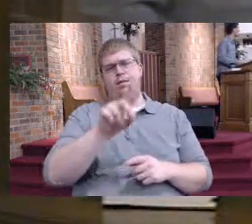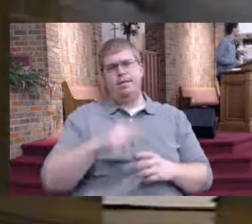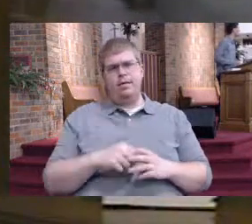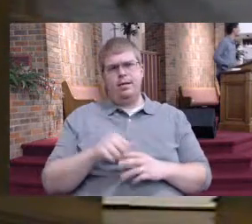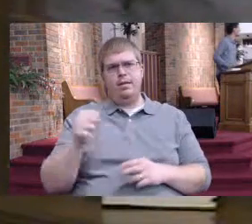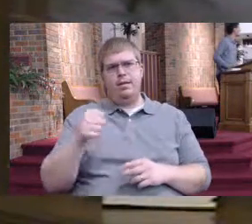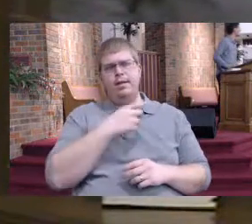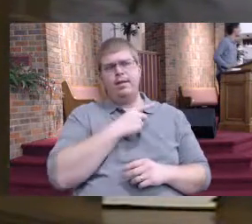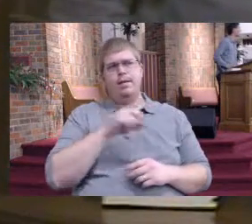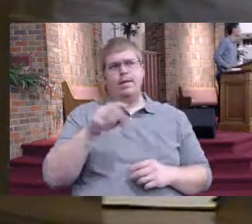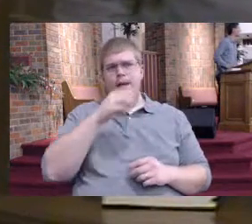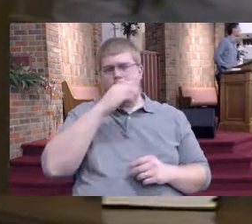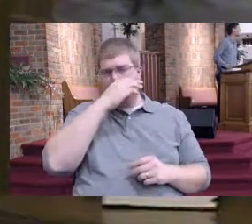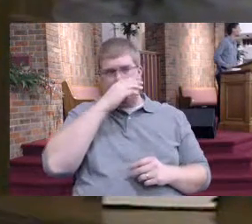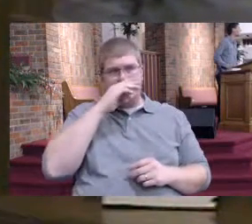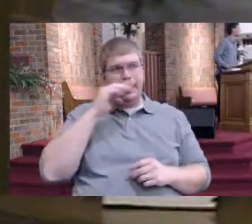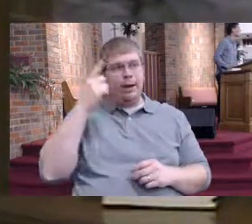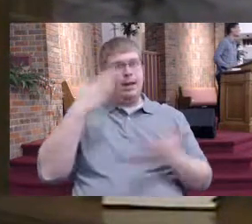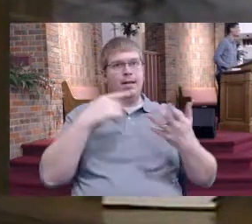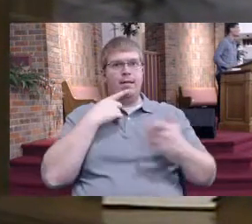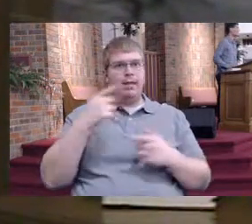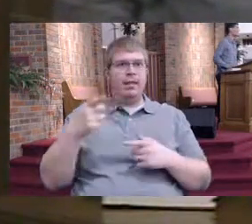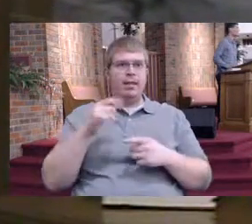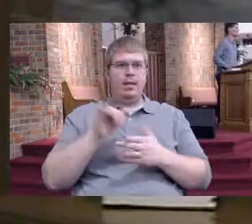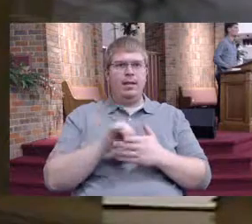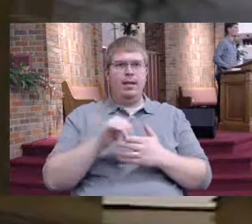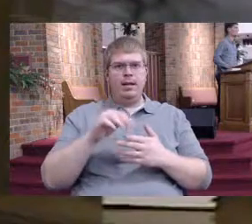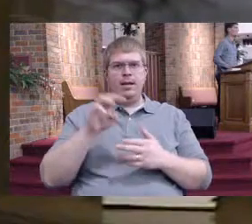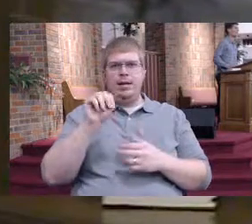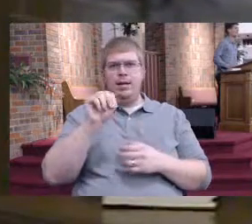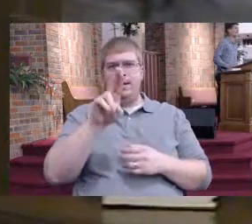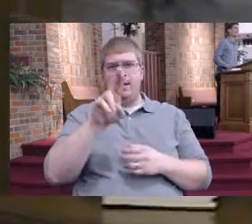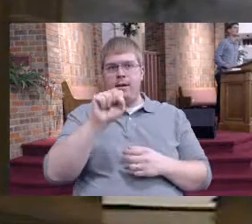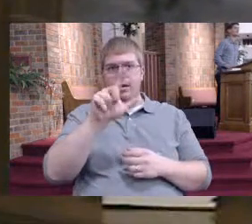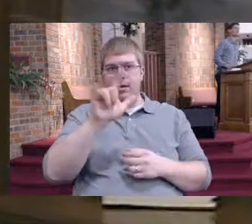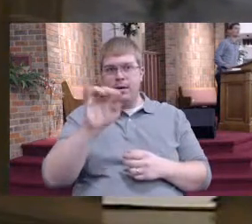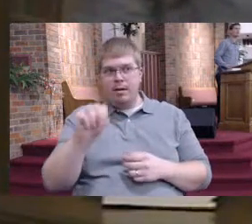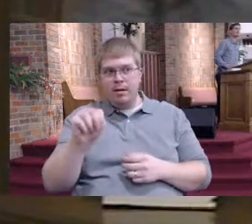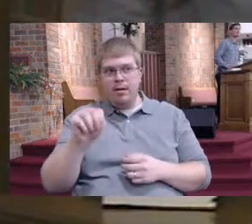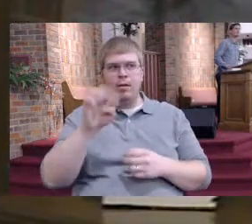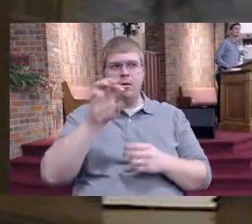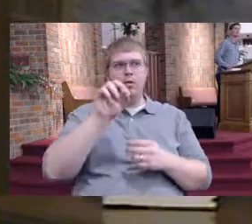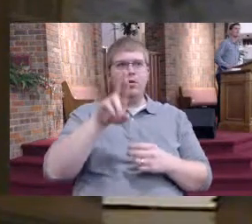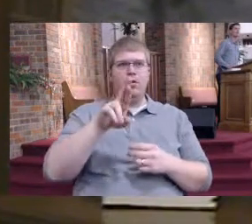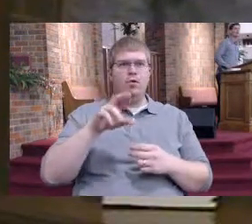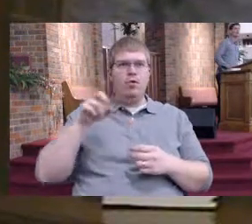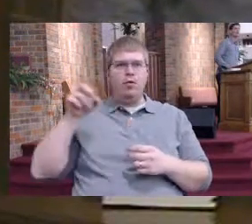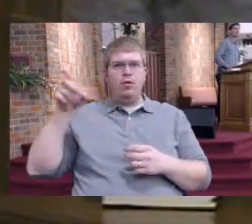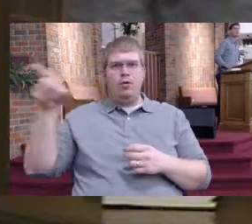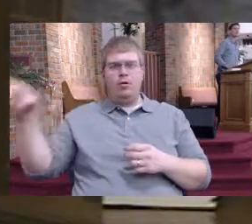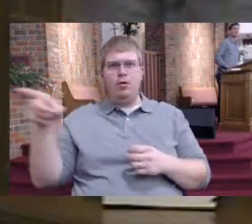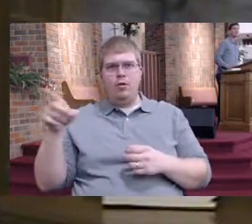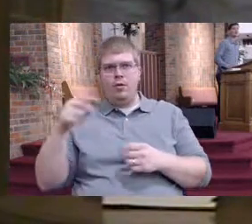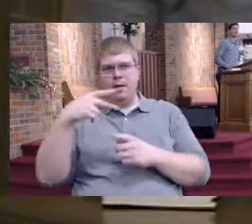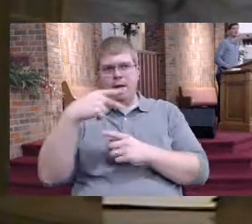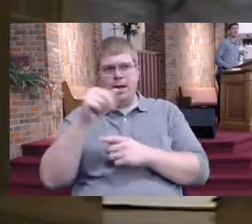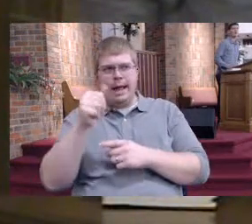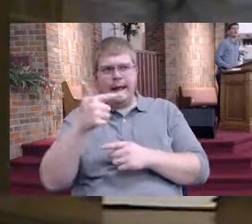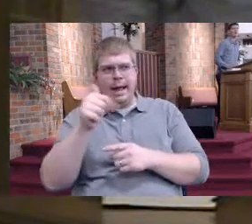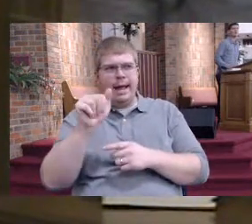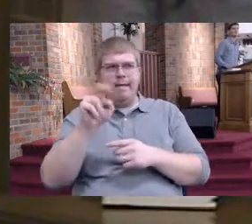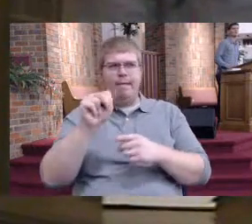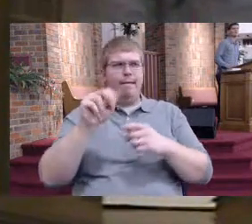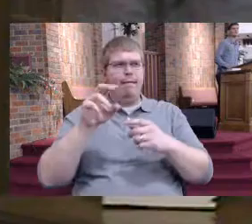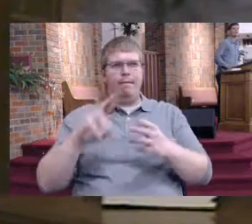say, you know, Muslims are a big challenge, or the witch doctors, or pagans, and that just hasn't been the case at